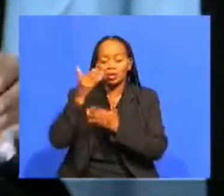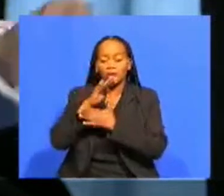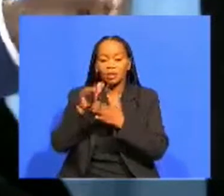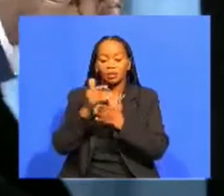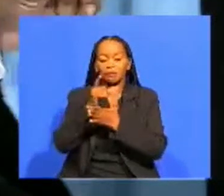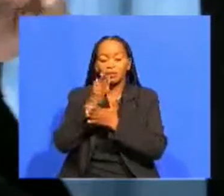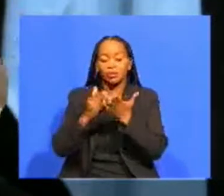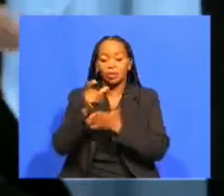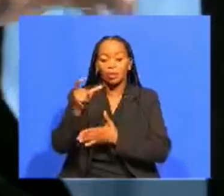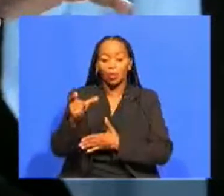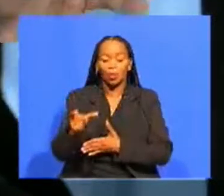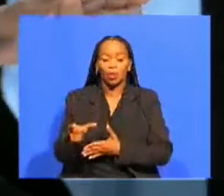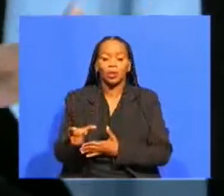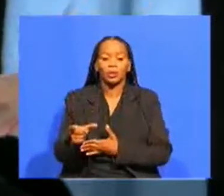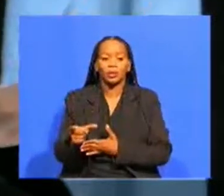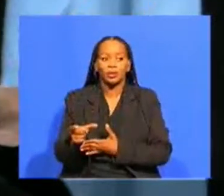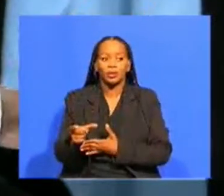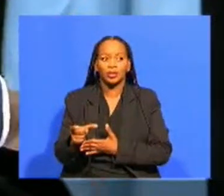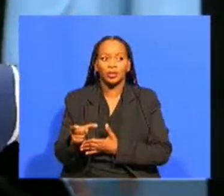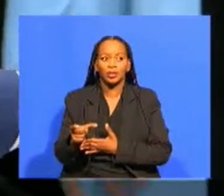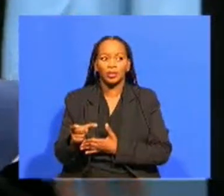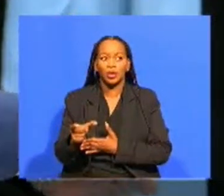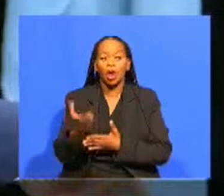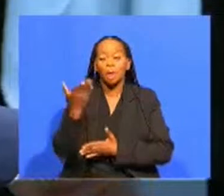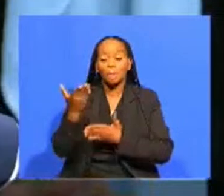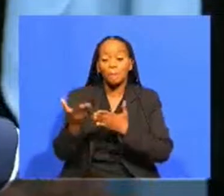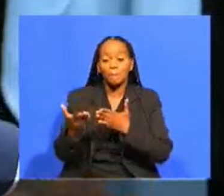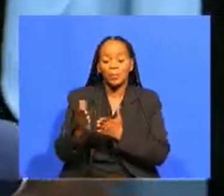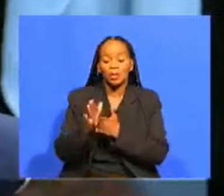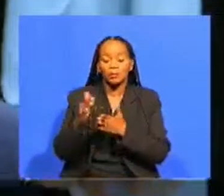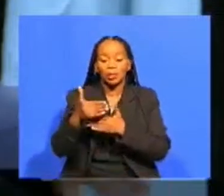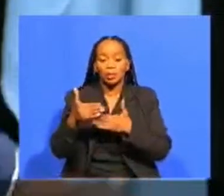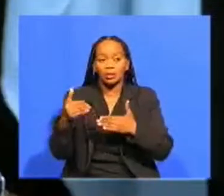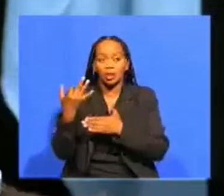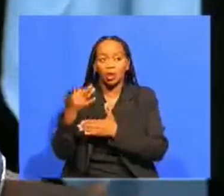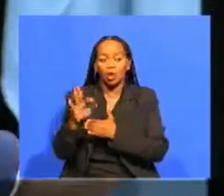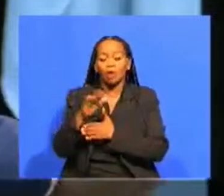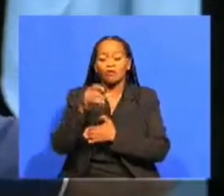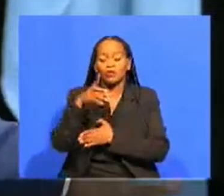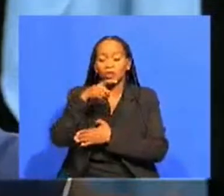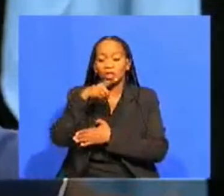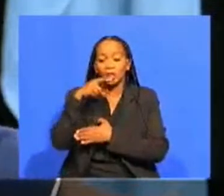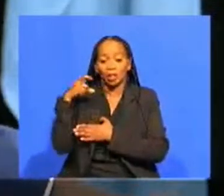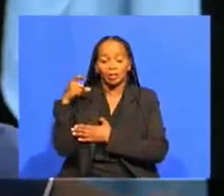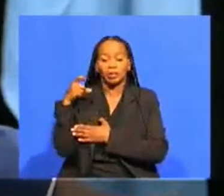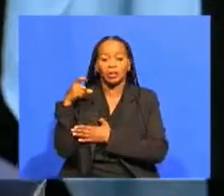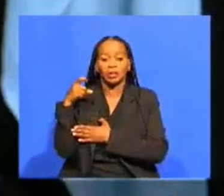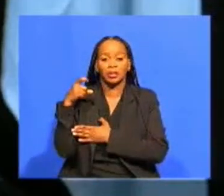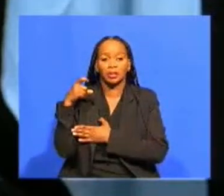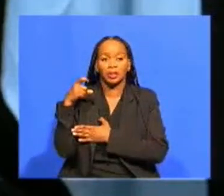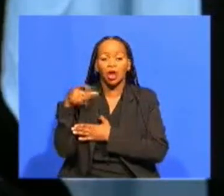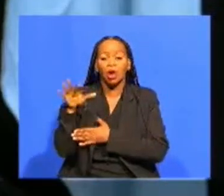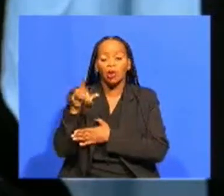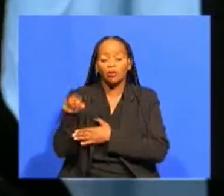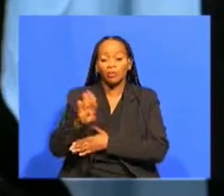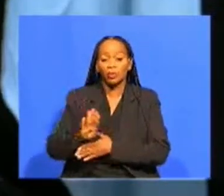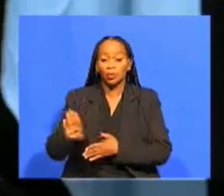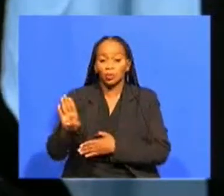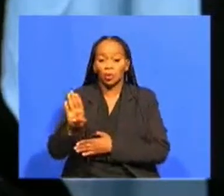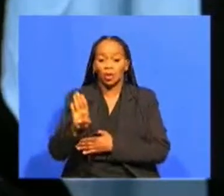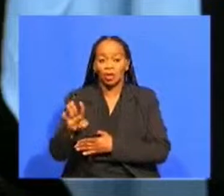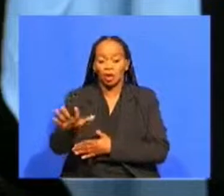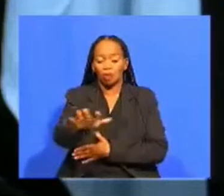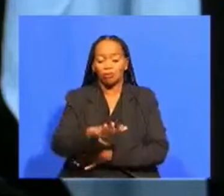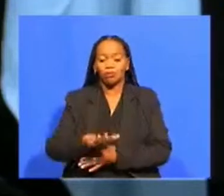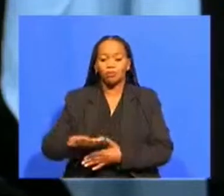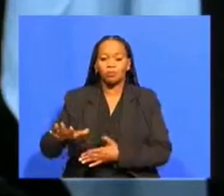someone is in the hinterland or in the desert of Botswana, and they